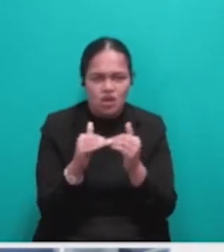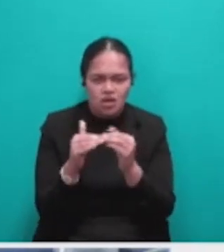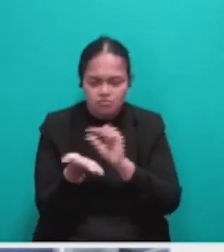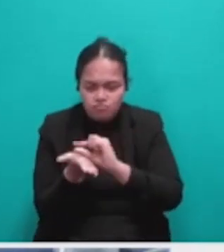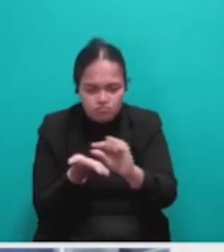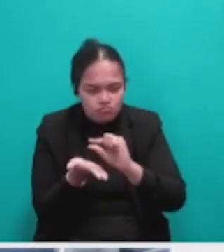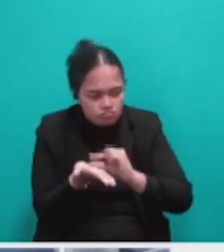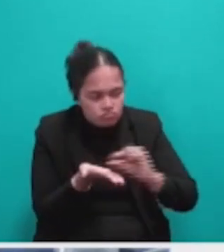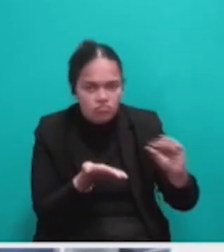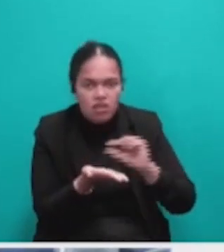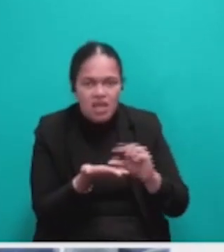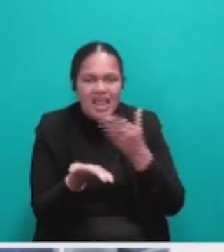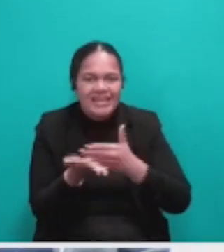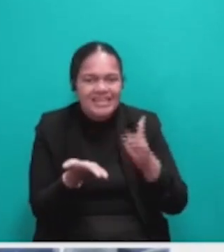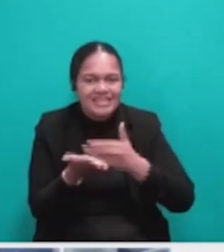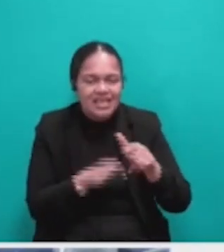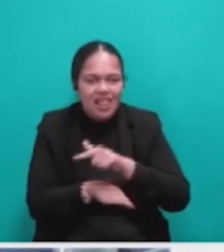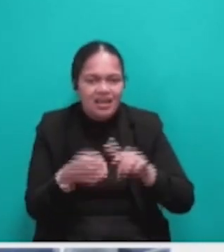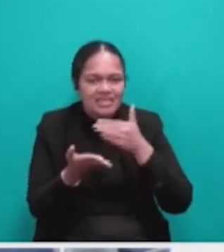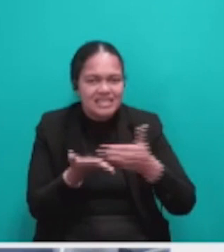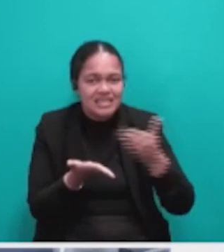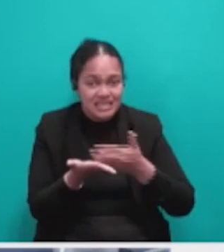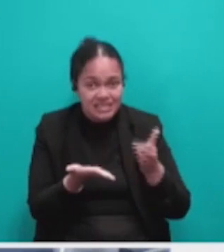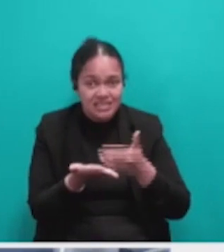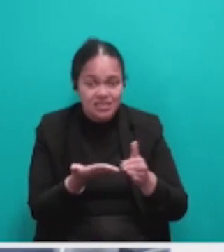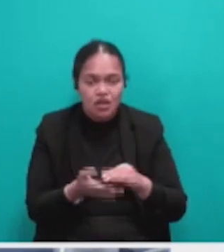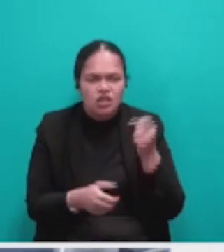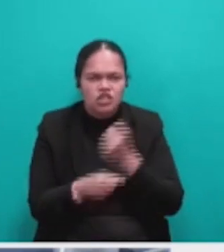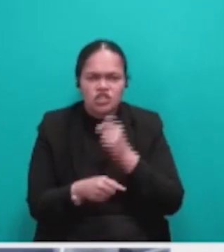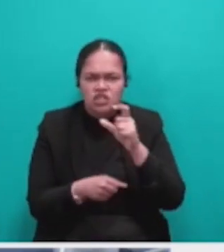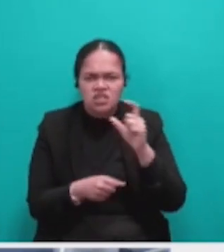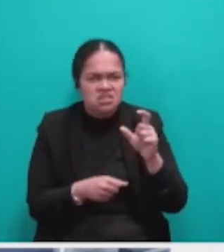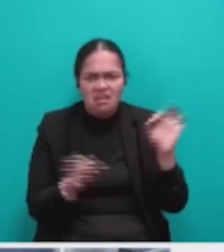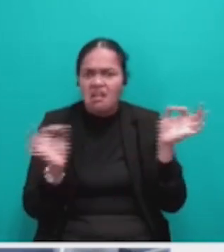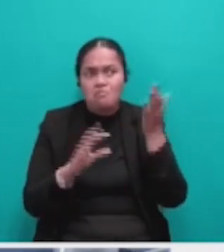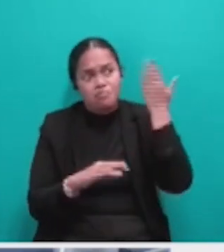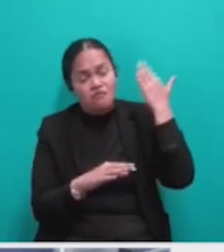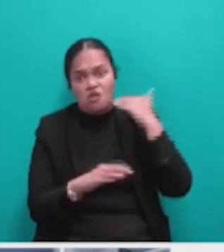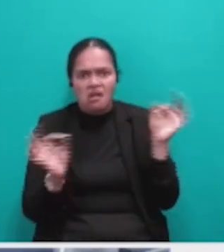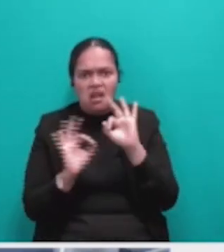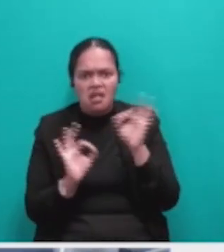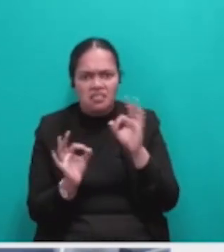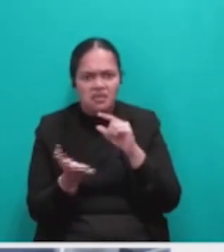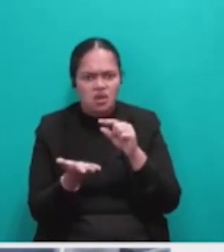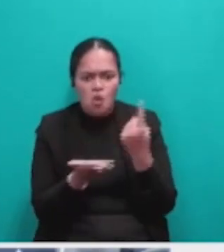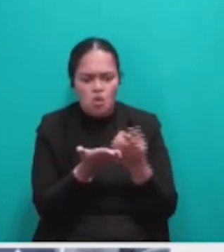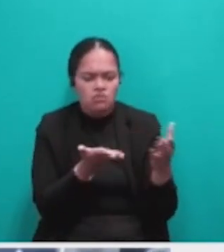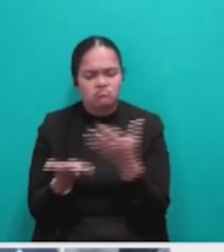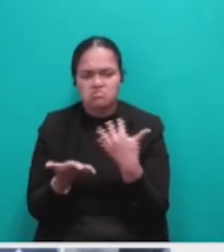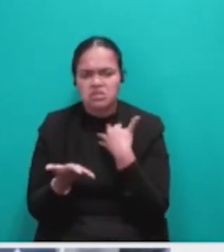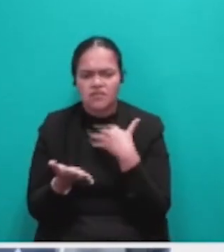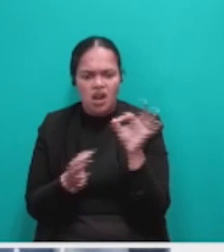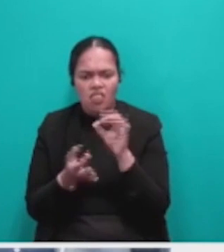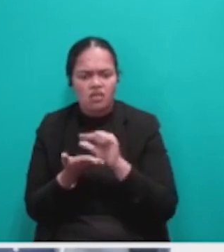for all the people in this country. All the time that we had GCC before, there was never equal distribution. We treated every iTaukei